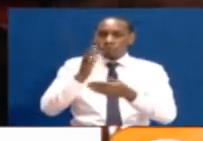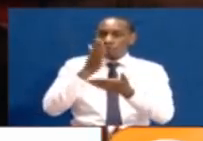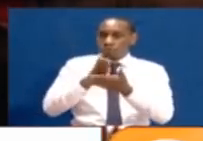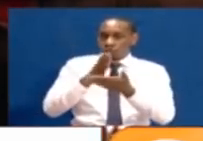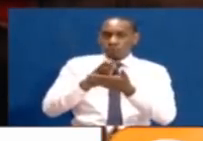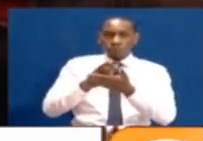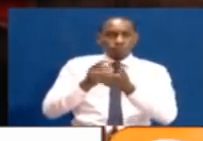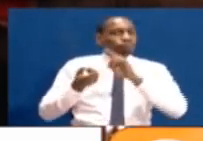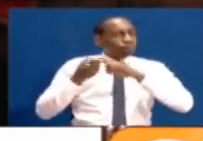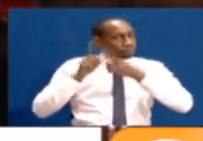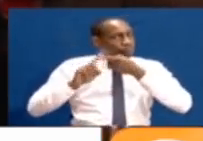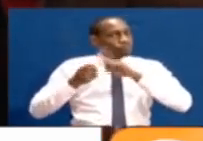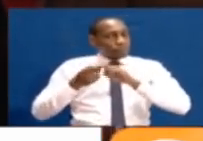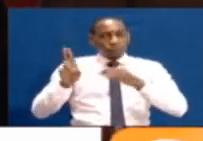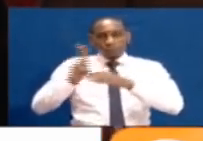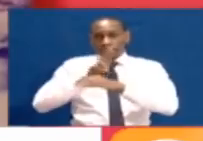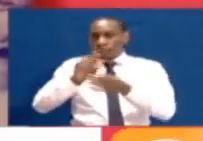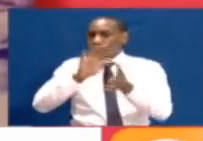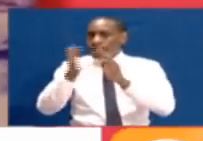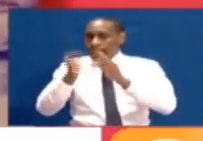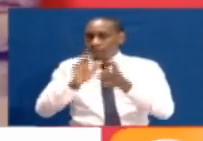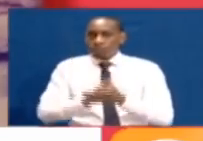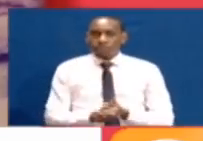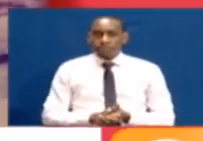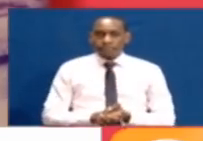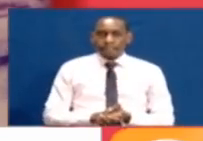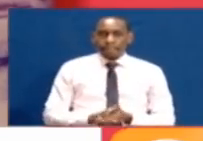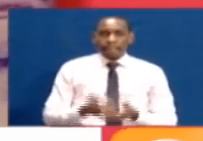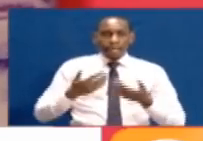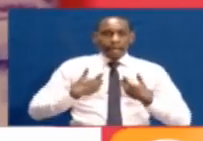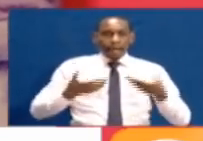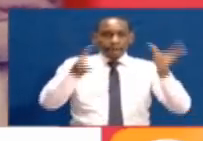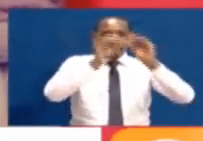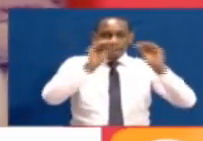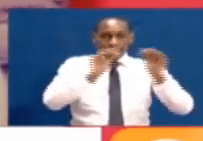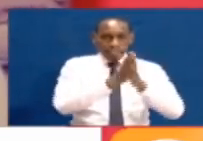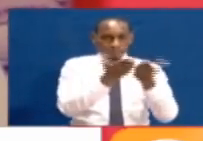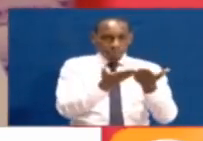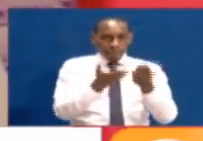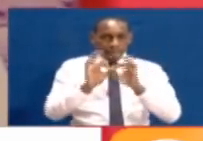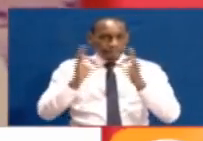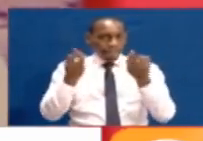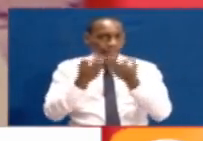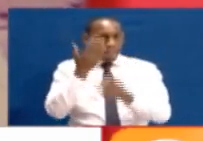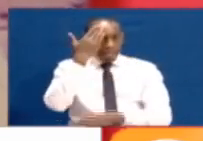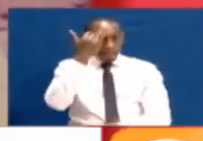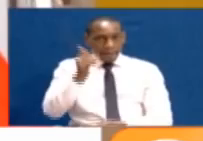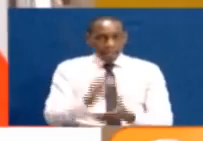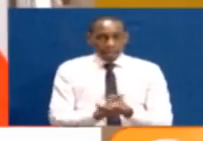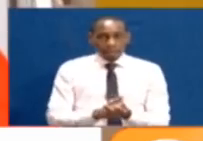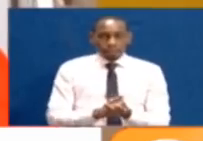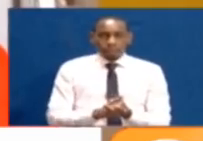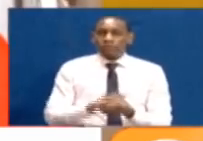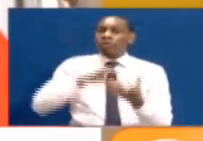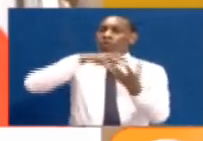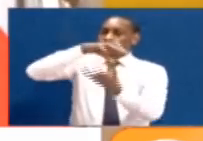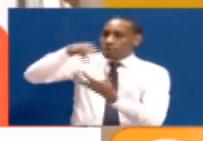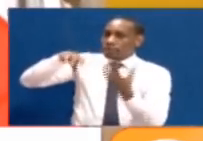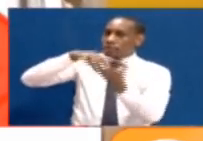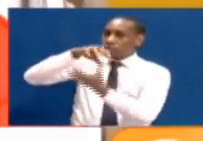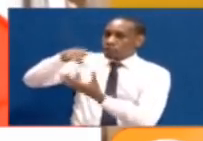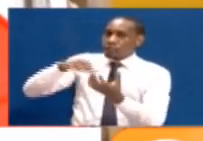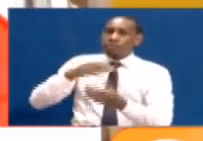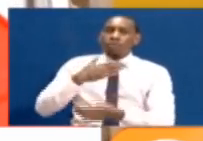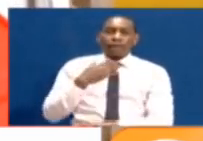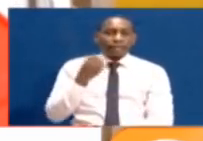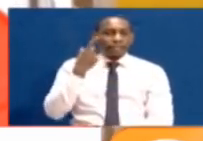look at their spending habits. We actually have a budget book for the family, because it used to be chaos. Trying to understand, you go